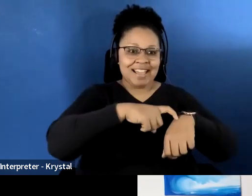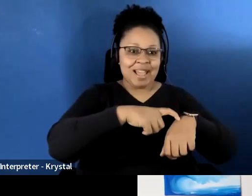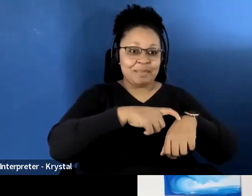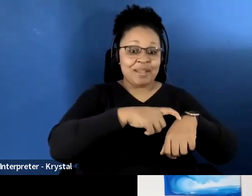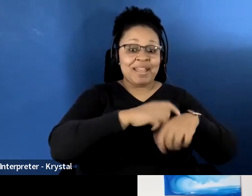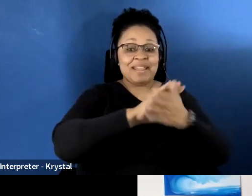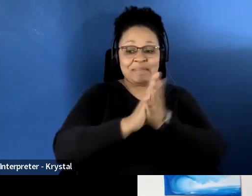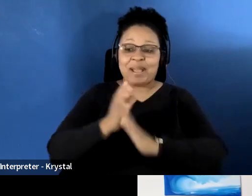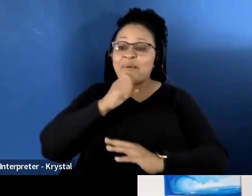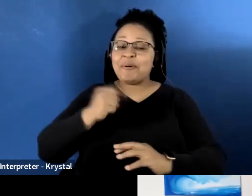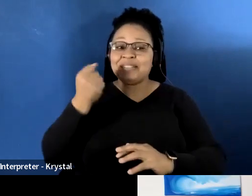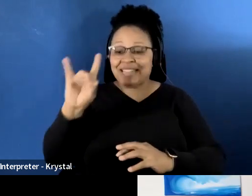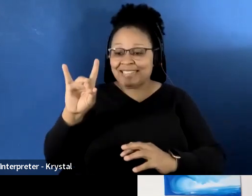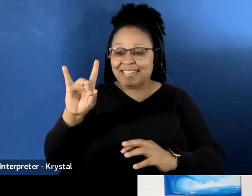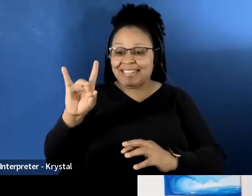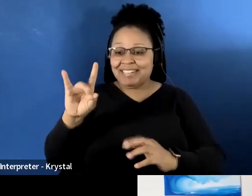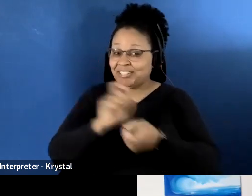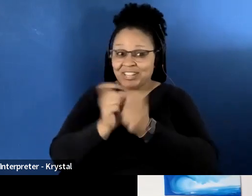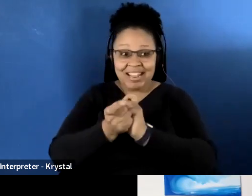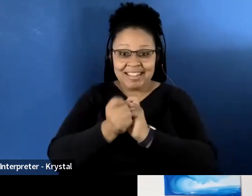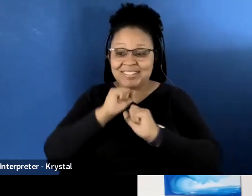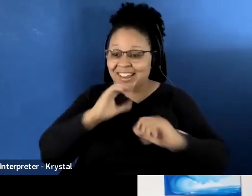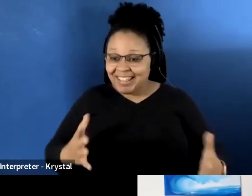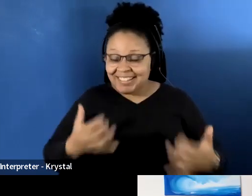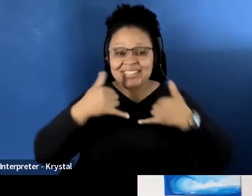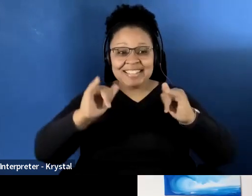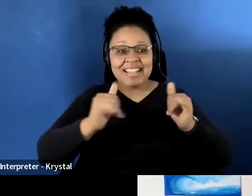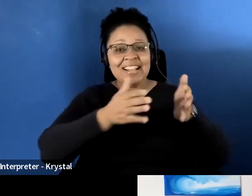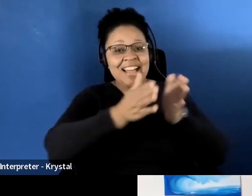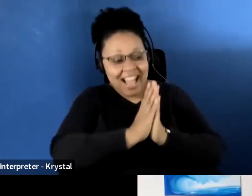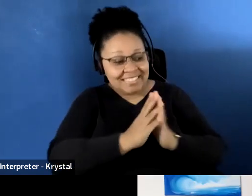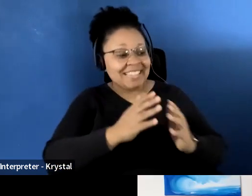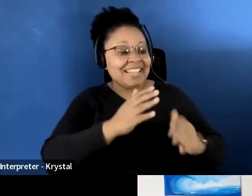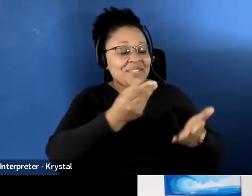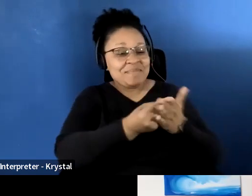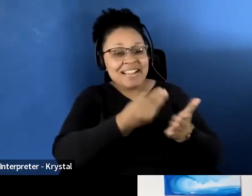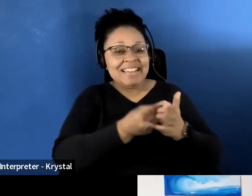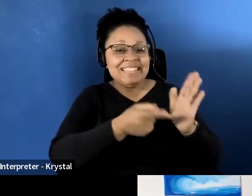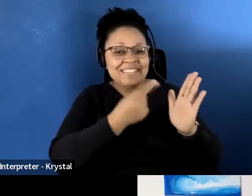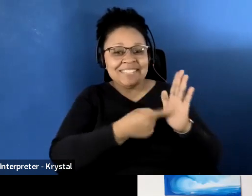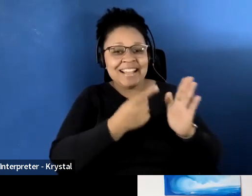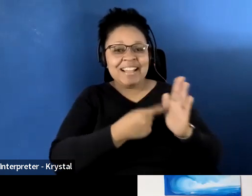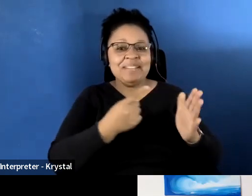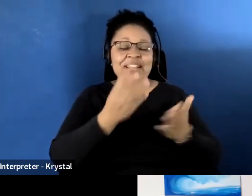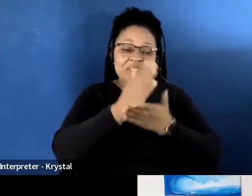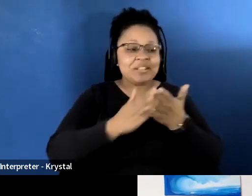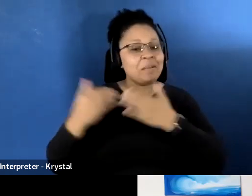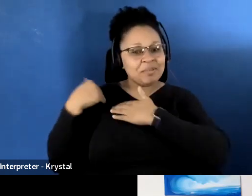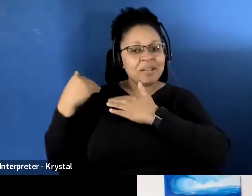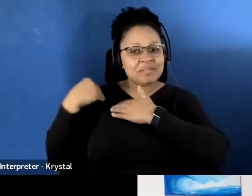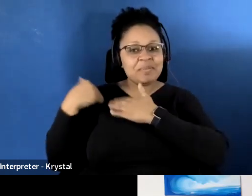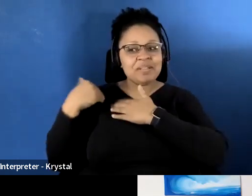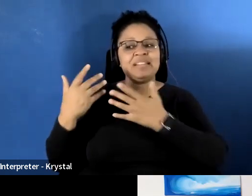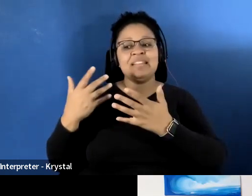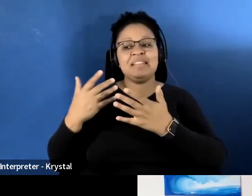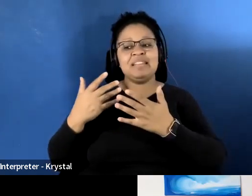they turn 18 and move out of the house. There still seems to be some obligation as a parent to still take